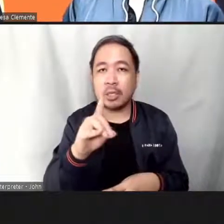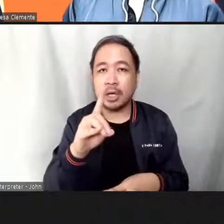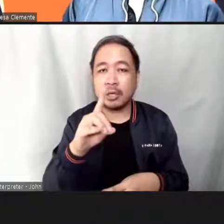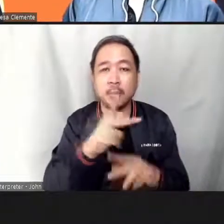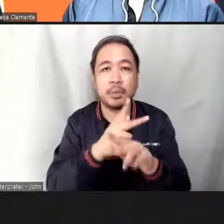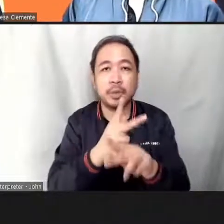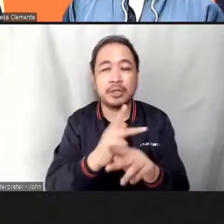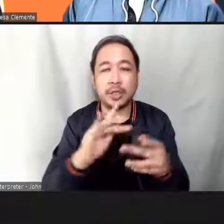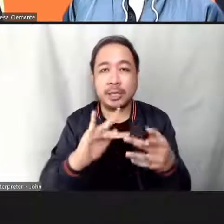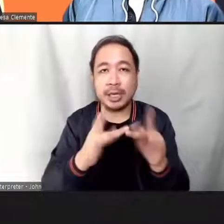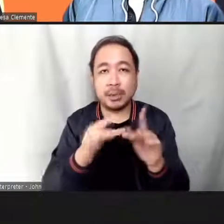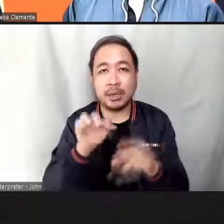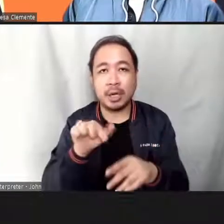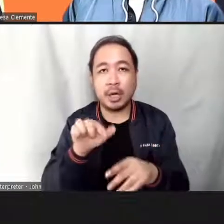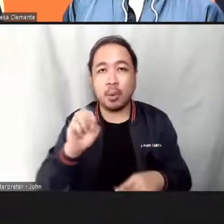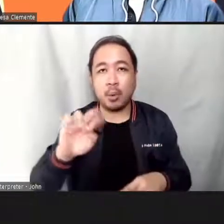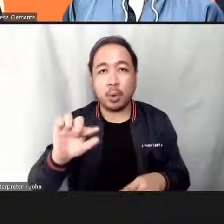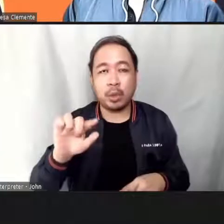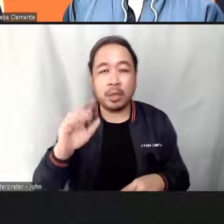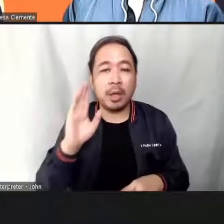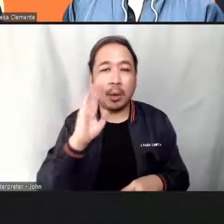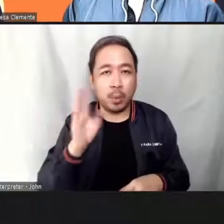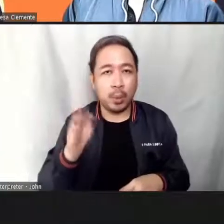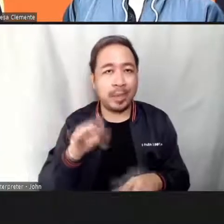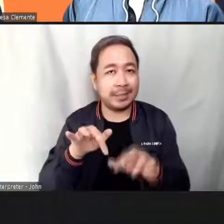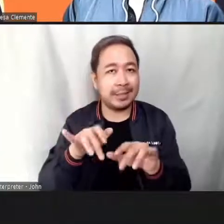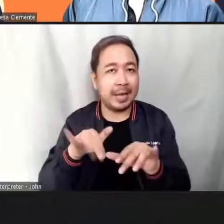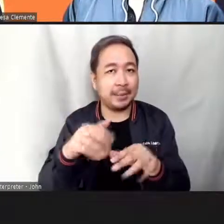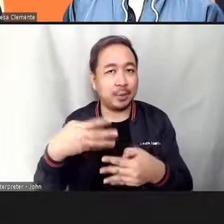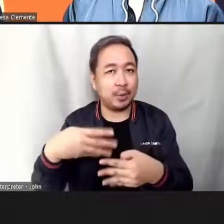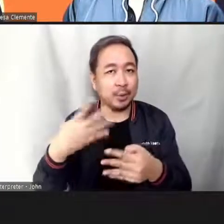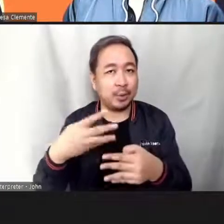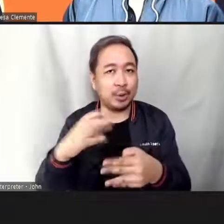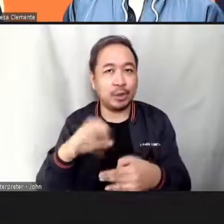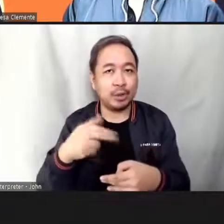www.childprotectionnetwork.org. I will paste it in the chat box so that you